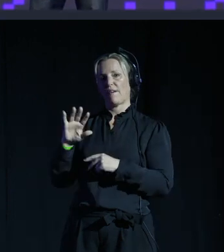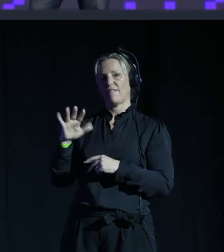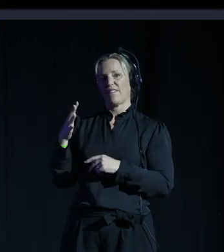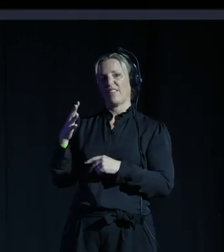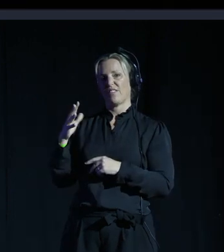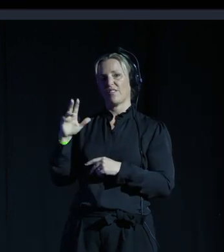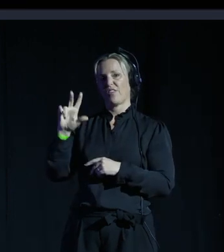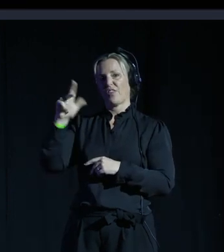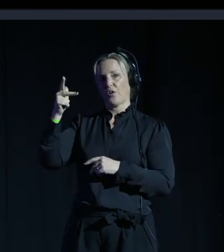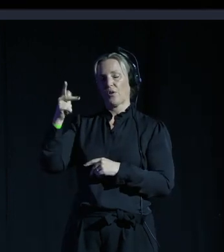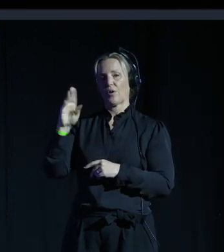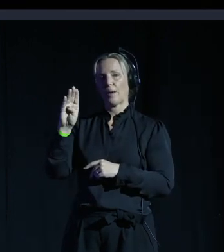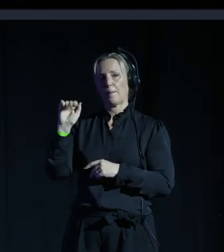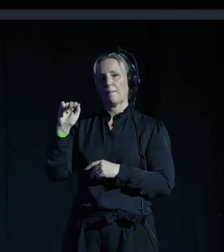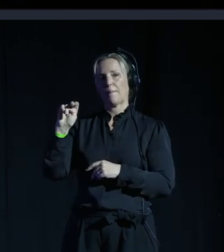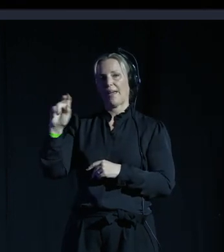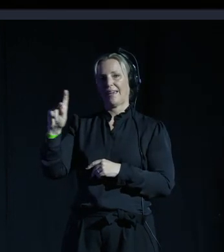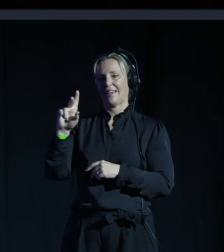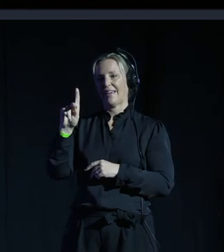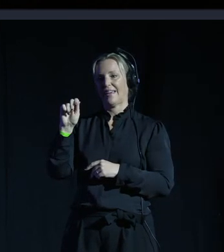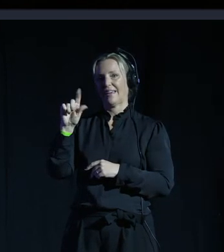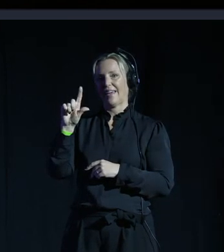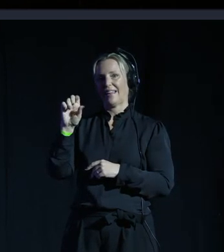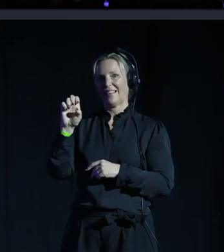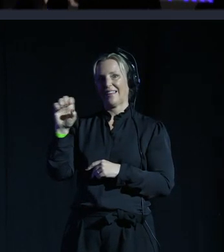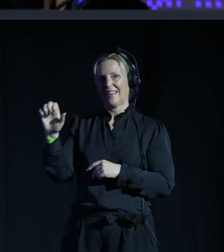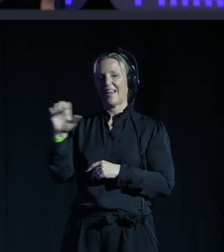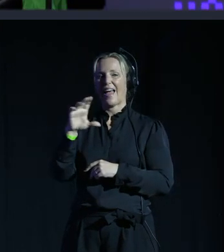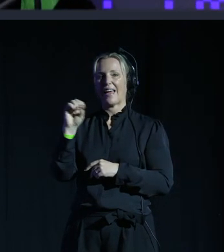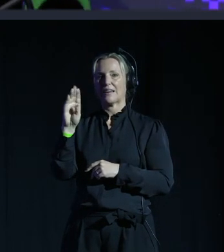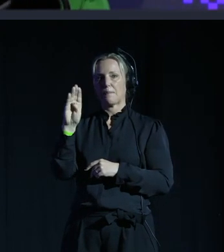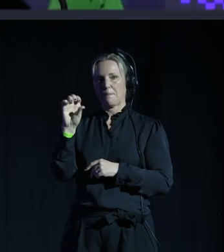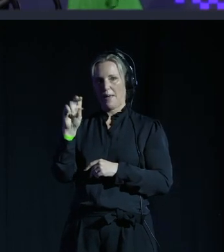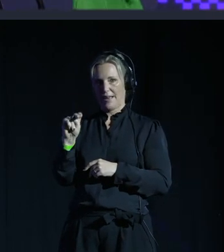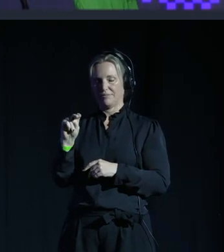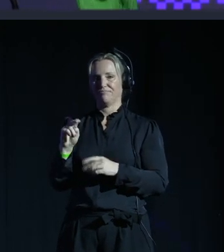have Kaylee and Ben. Kaylee and Ben.